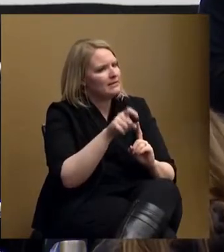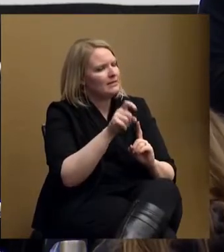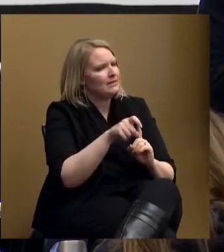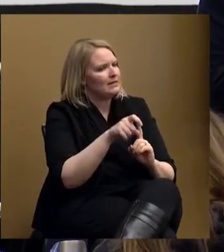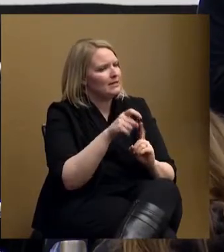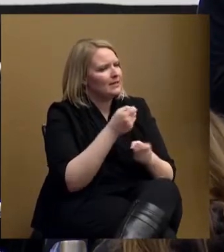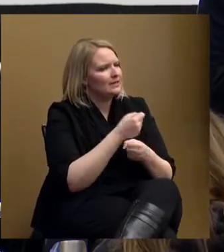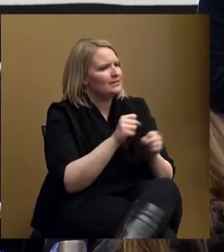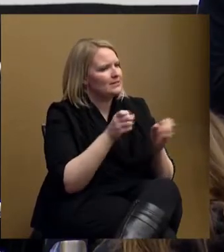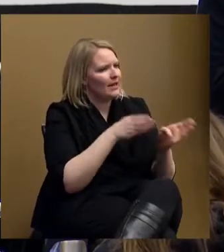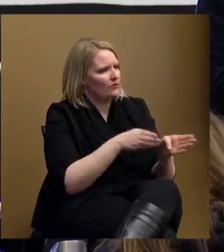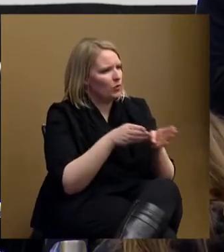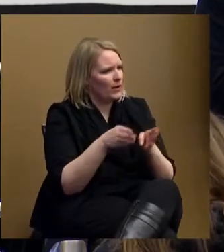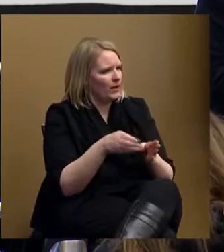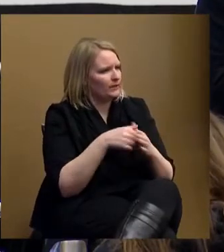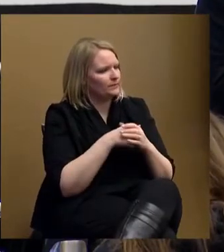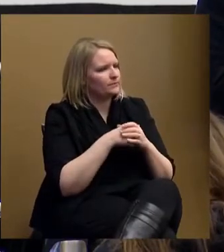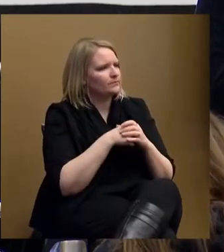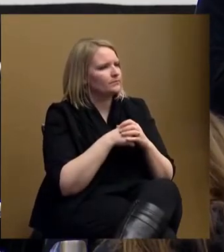a safe way.